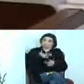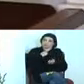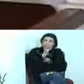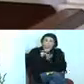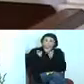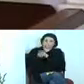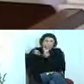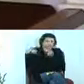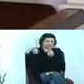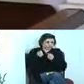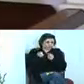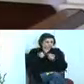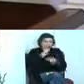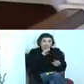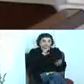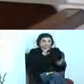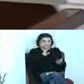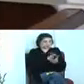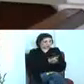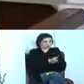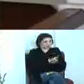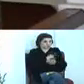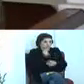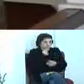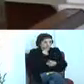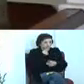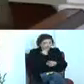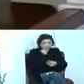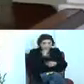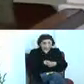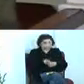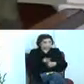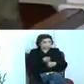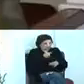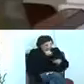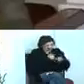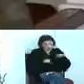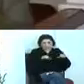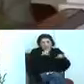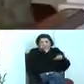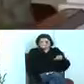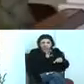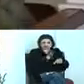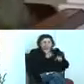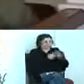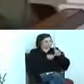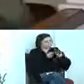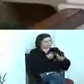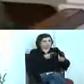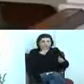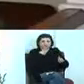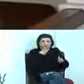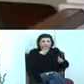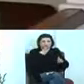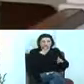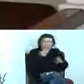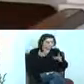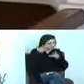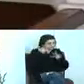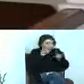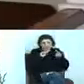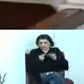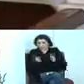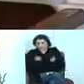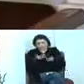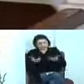comes. His wife told him to curse God. His friends told him, Job, you're all sick and hurt and everything. This God